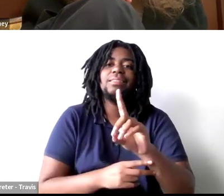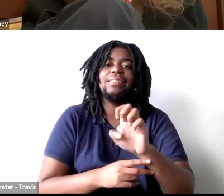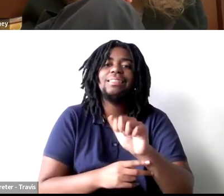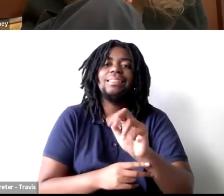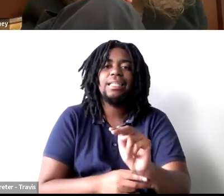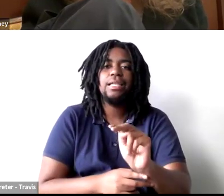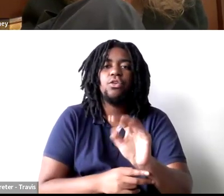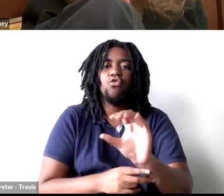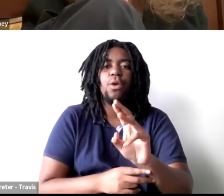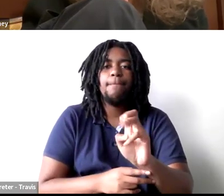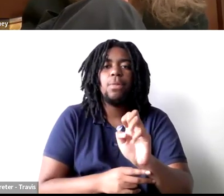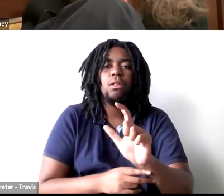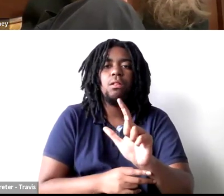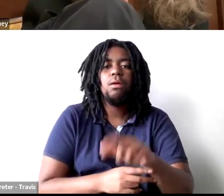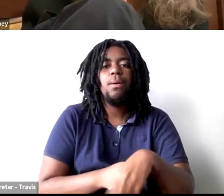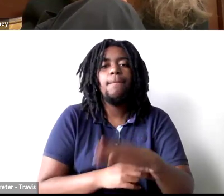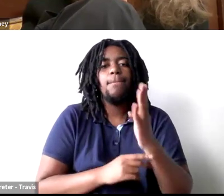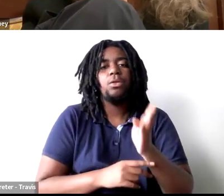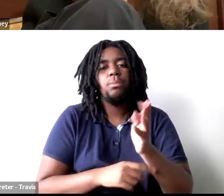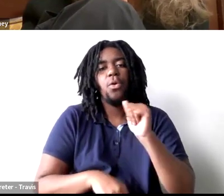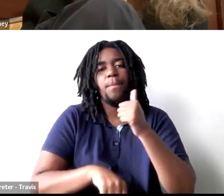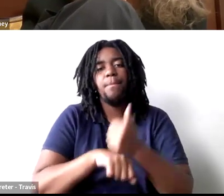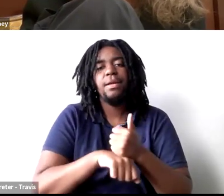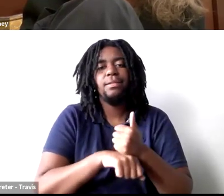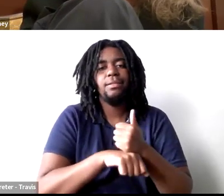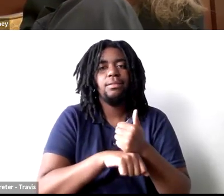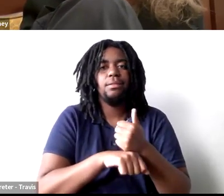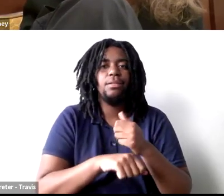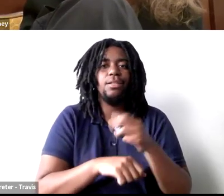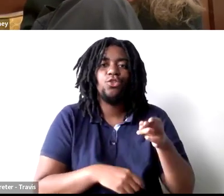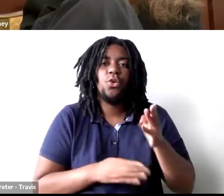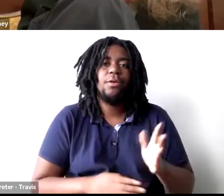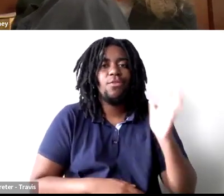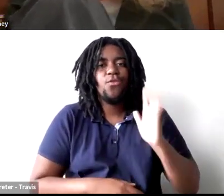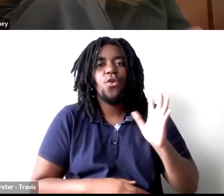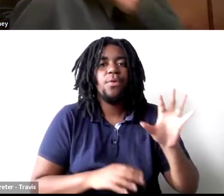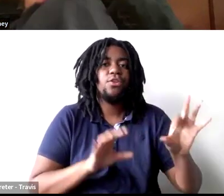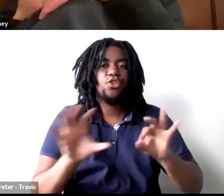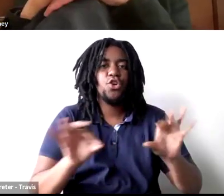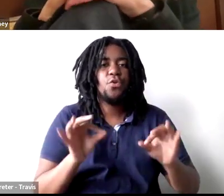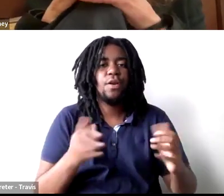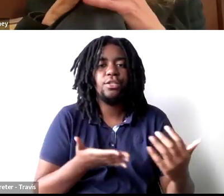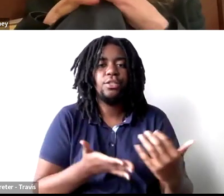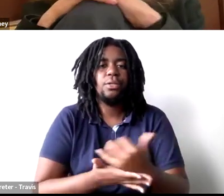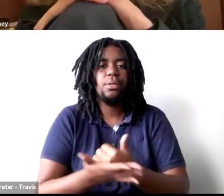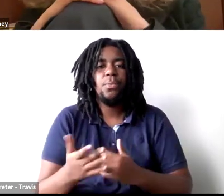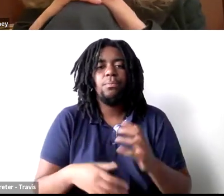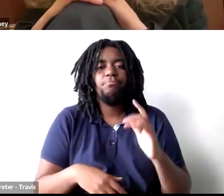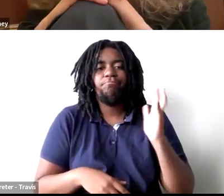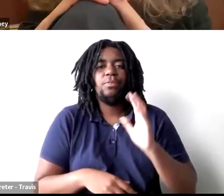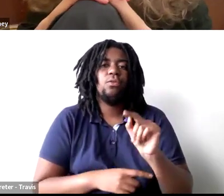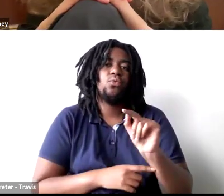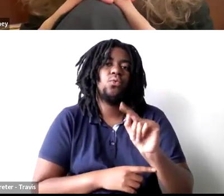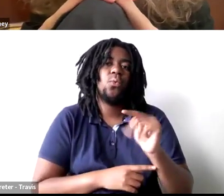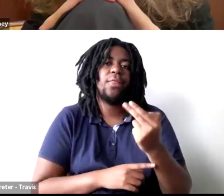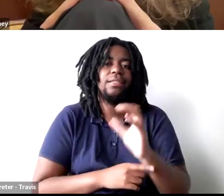Baltimore-based historian and former curator at the Peale when it was open in the 20th century. And he's been doing an enormous amount